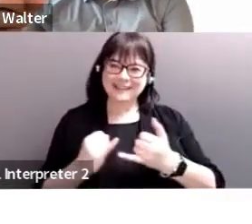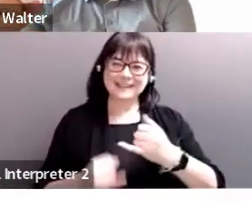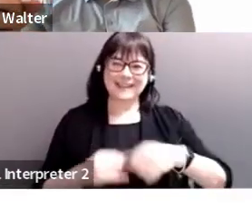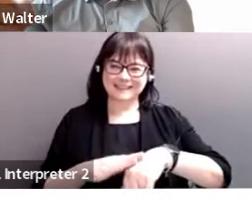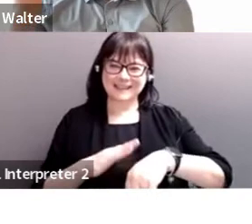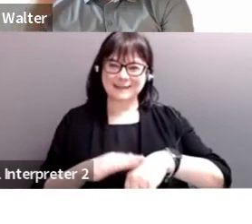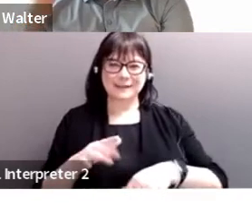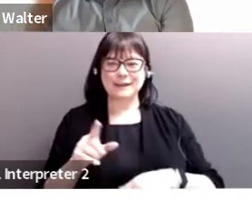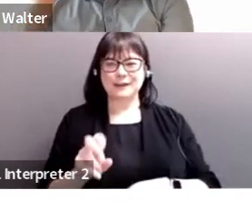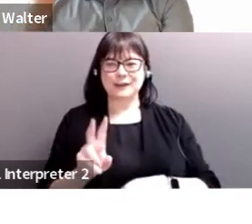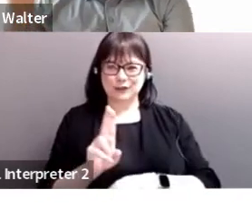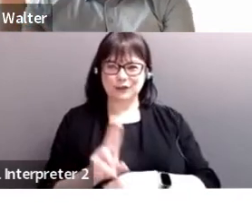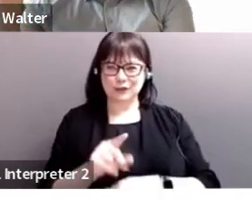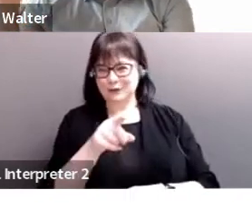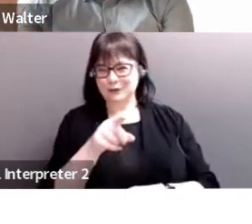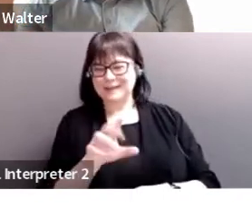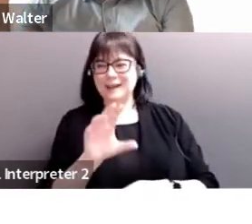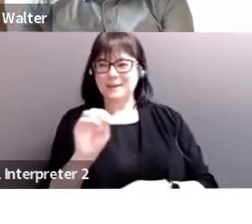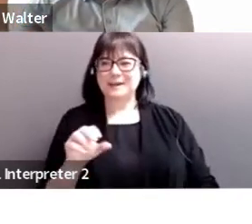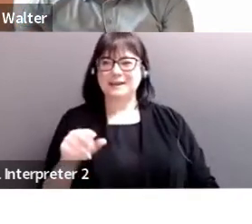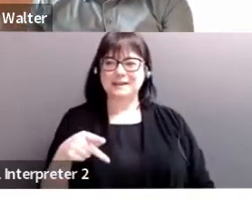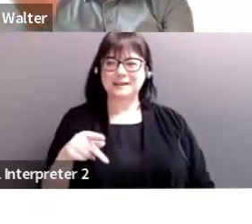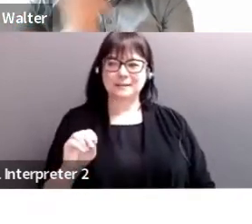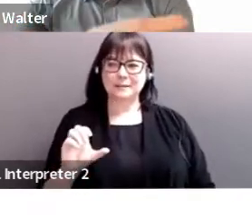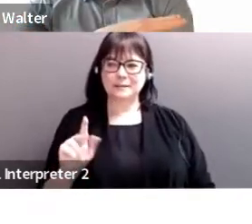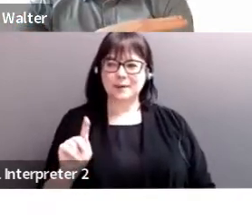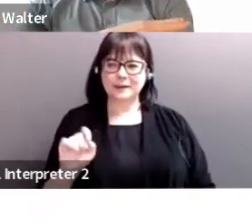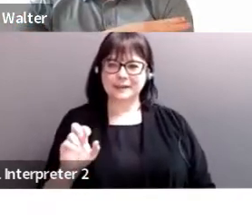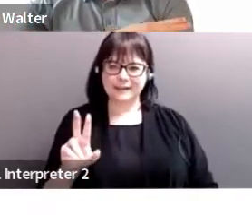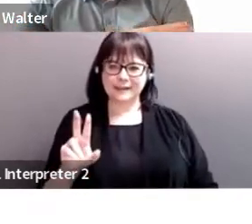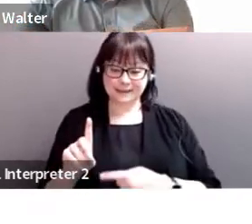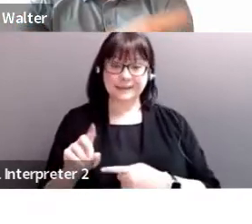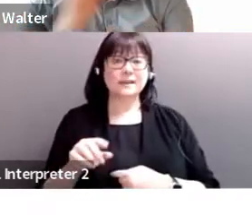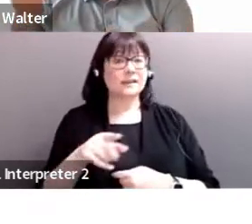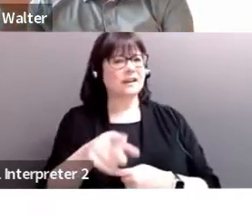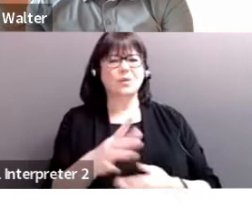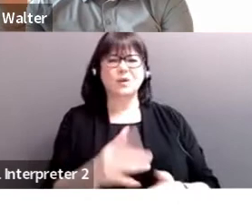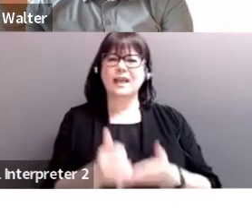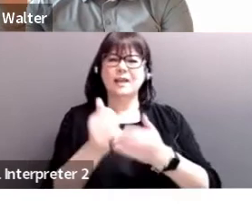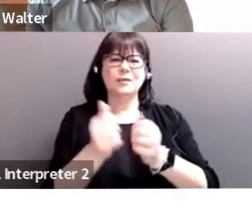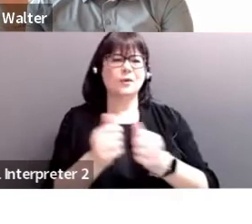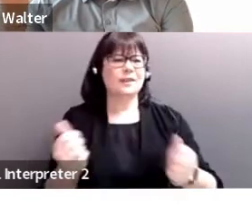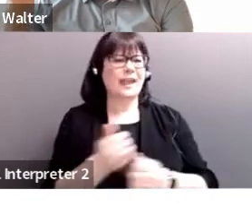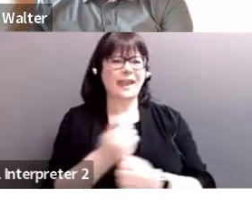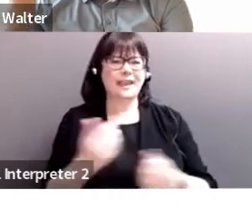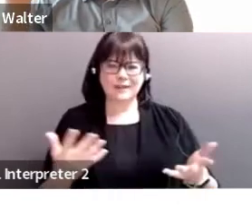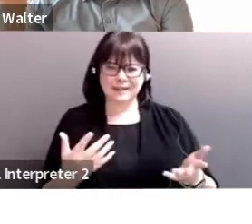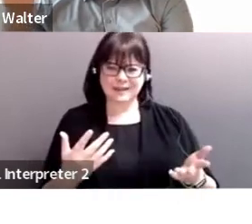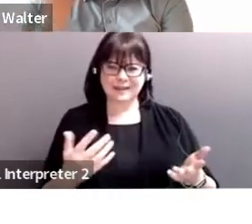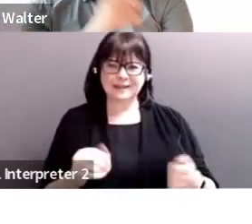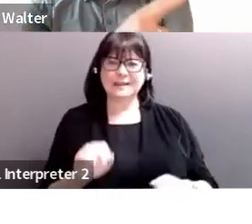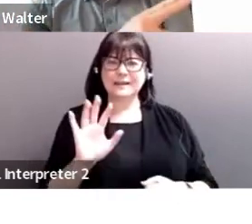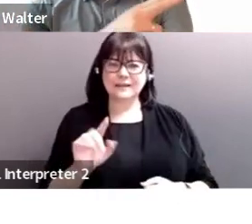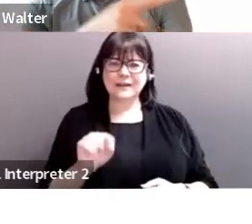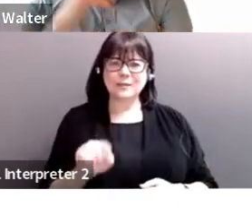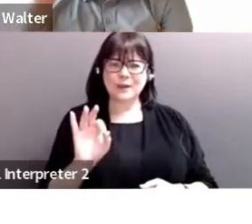founding team Pocketed member, but Pocketed will help you with everything we've talked about today, right? So 5.9 billion is accessible through Pocketed. All